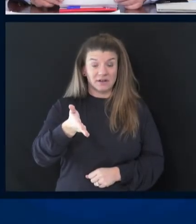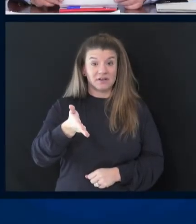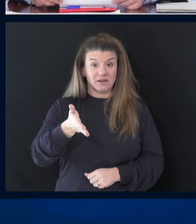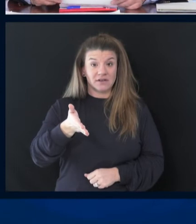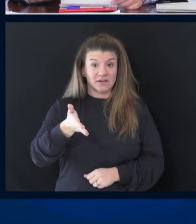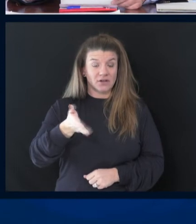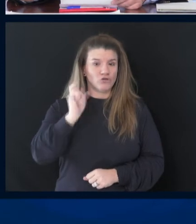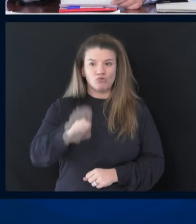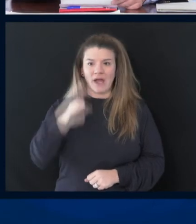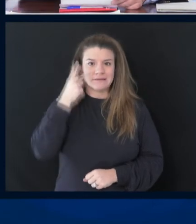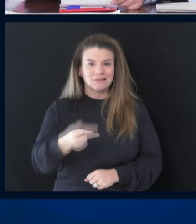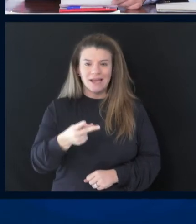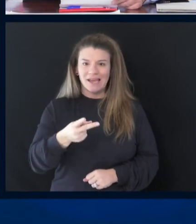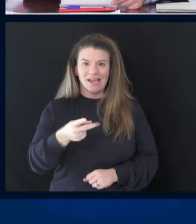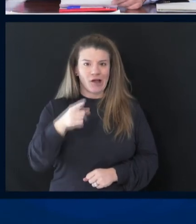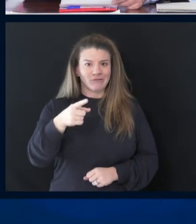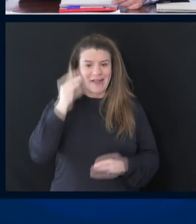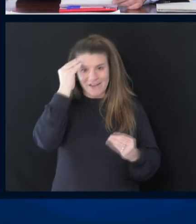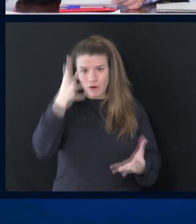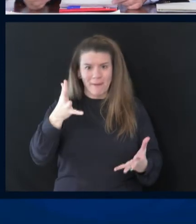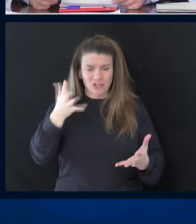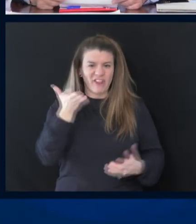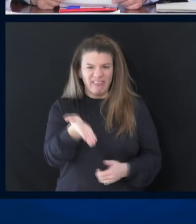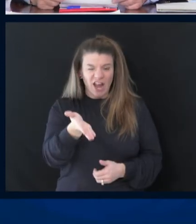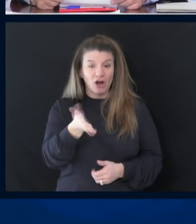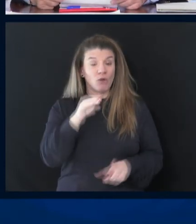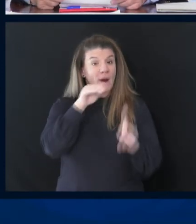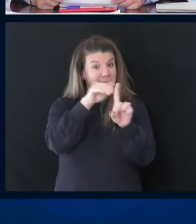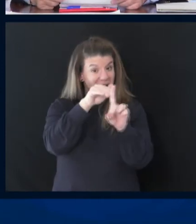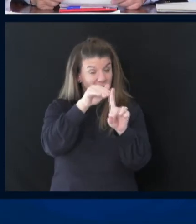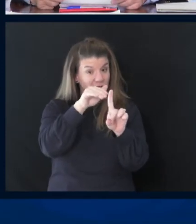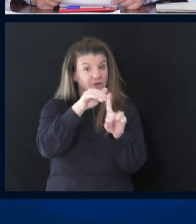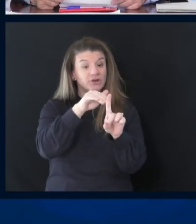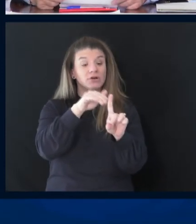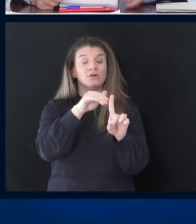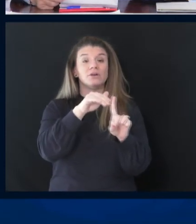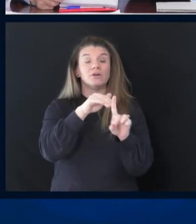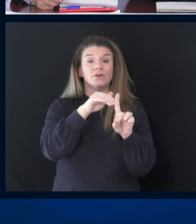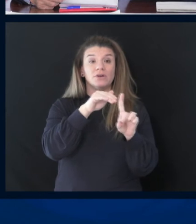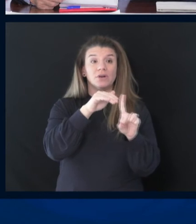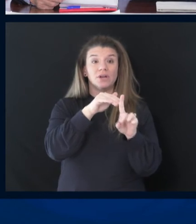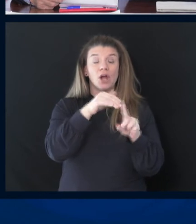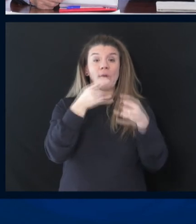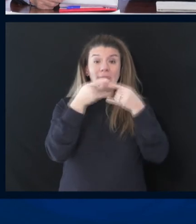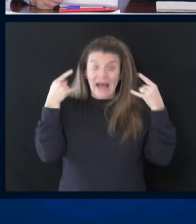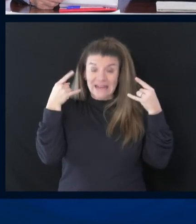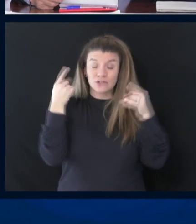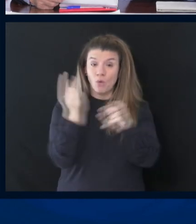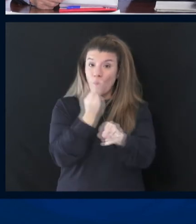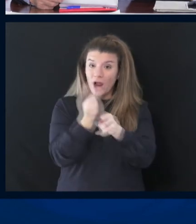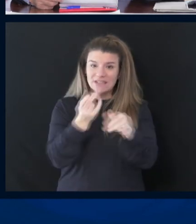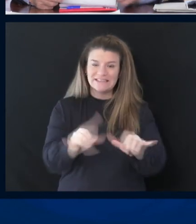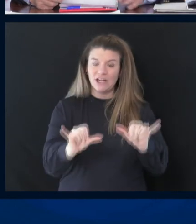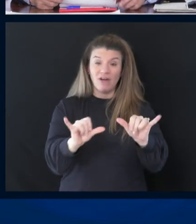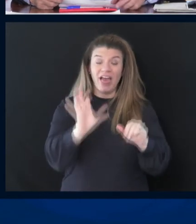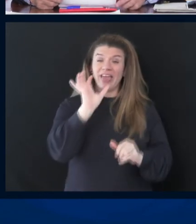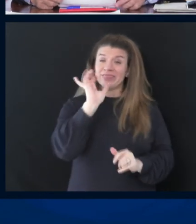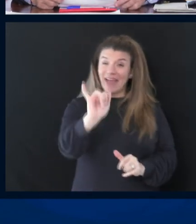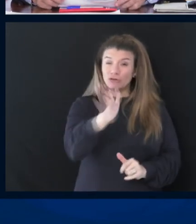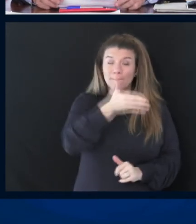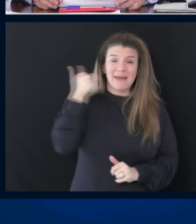and so you can see what all that is. Reminder about, wearing your mask. Still, that's your best